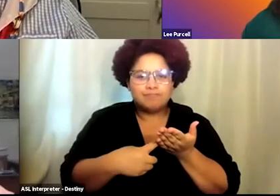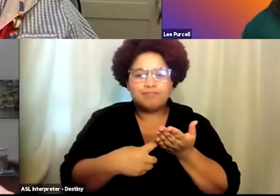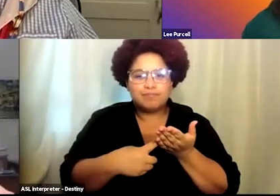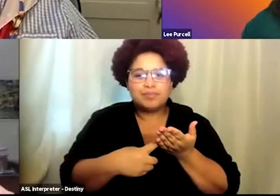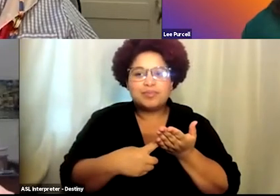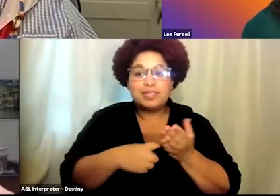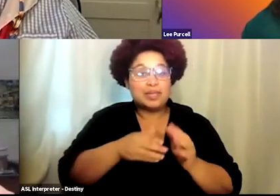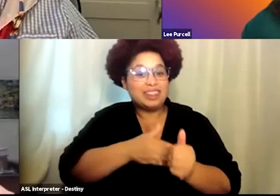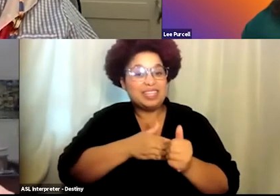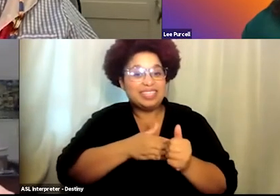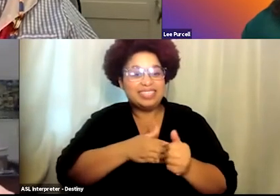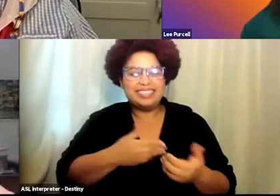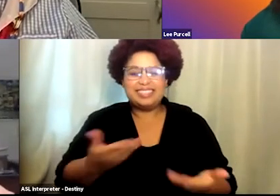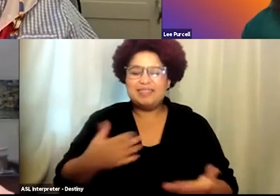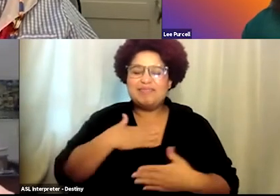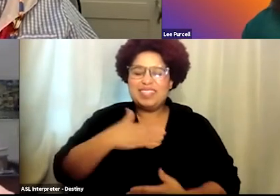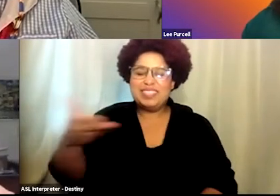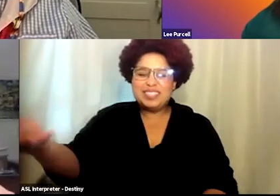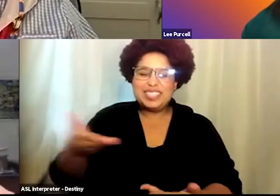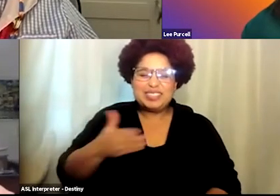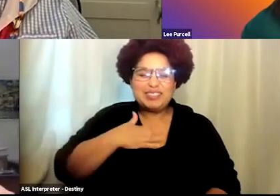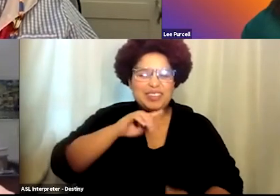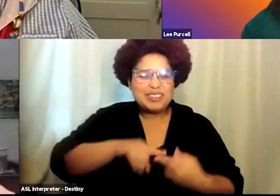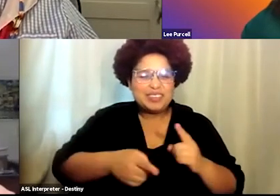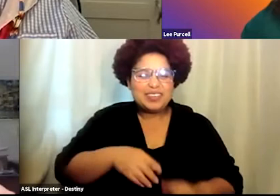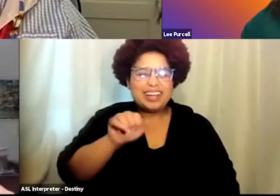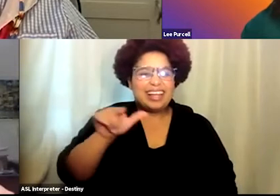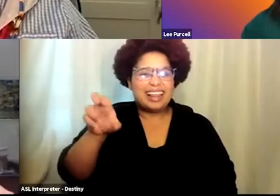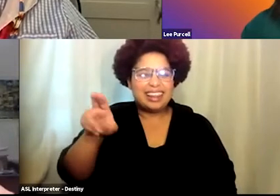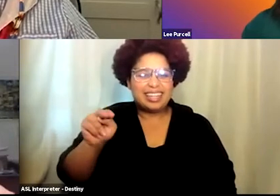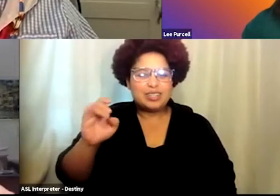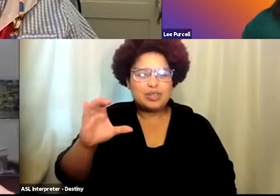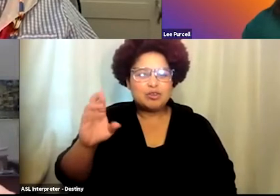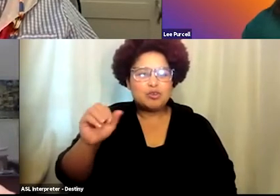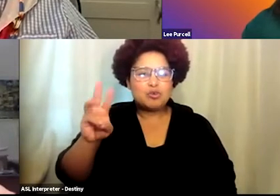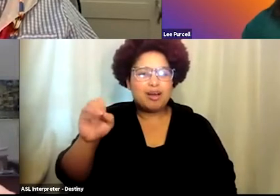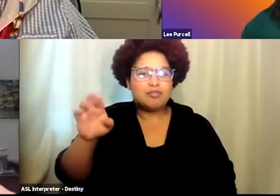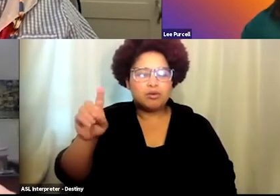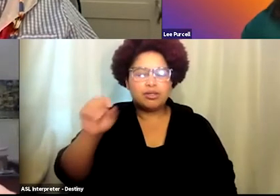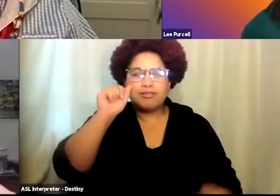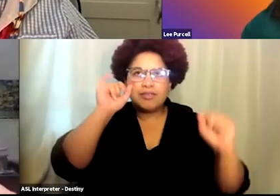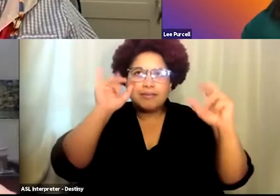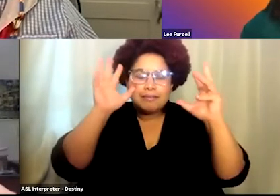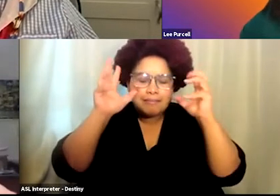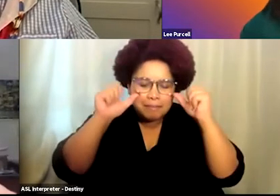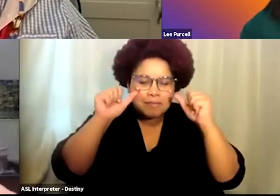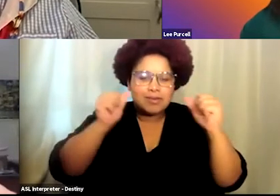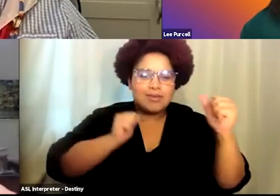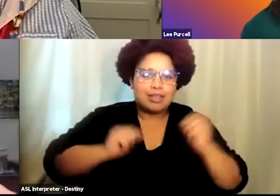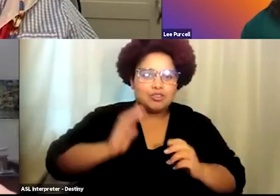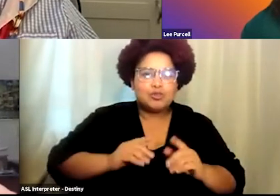my pleasure to introduce my friend, Ellen Crawford, a phenomenal actress of stage and